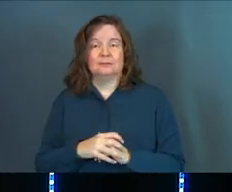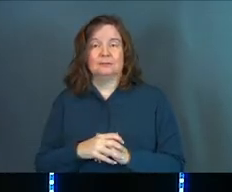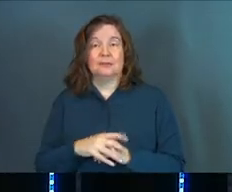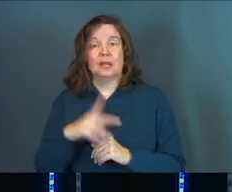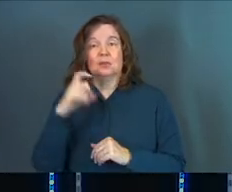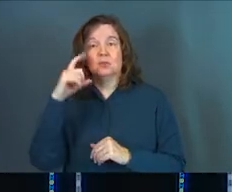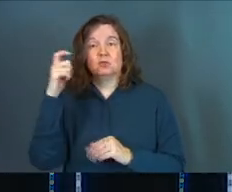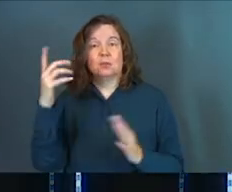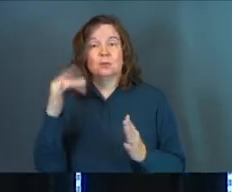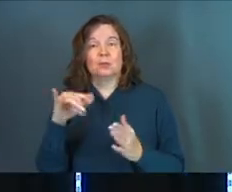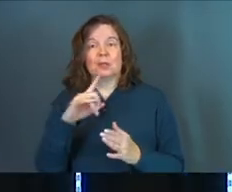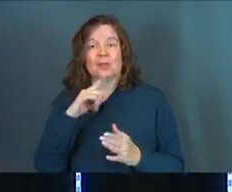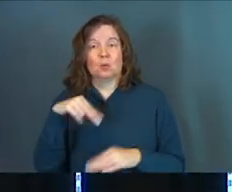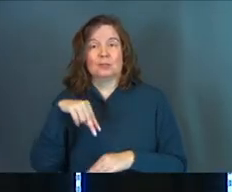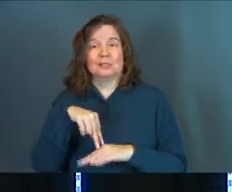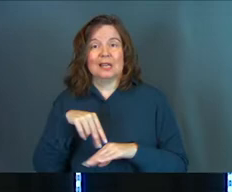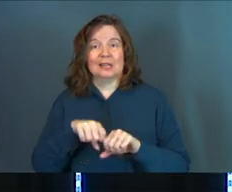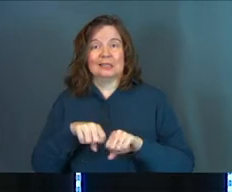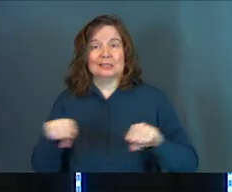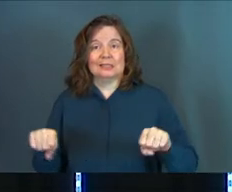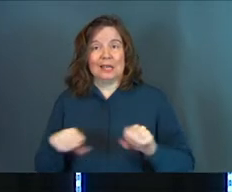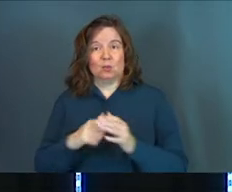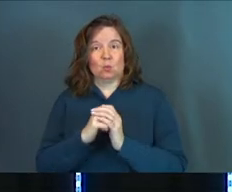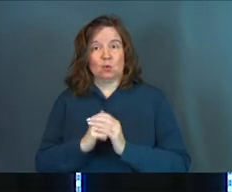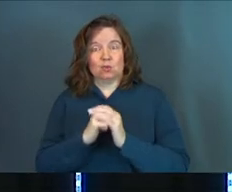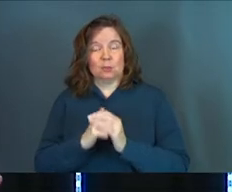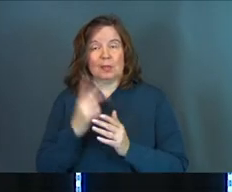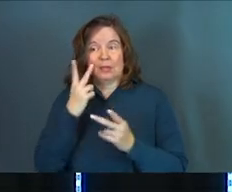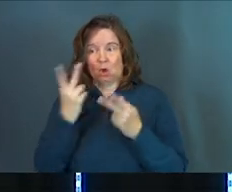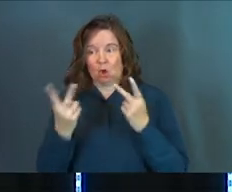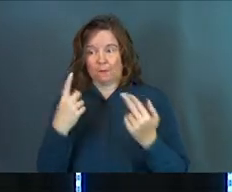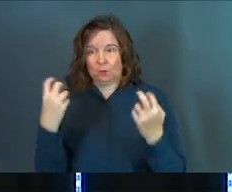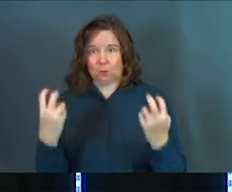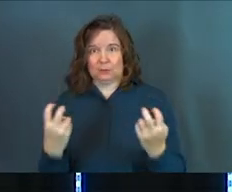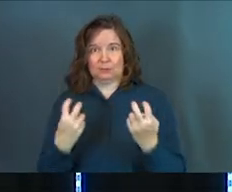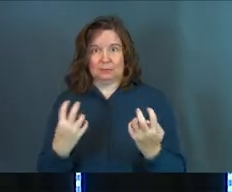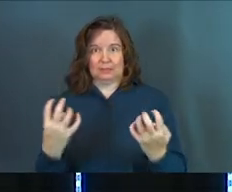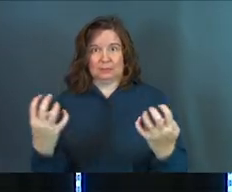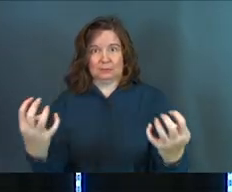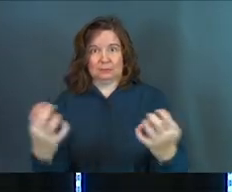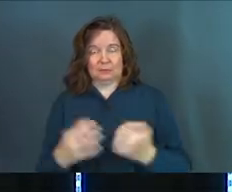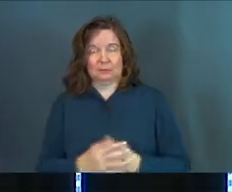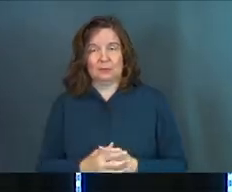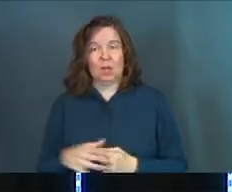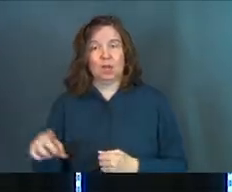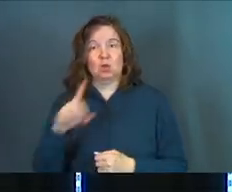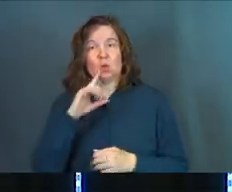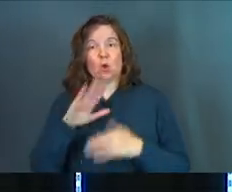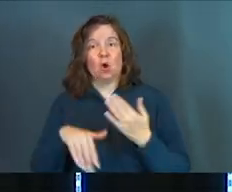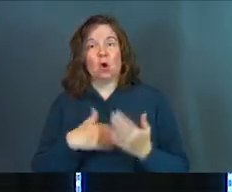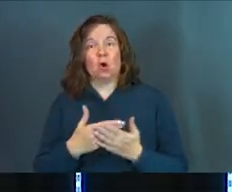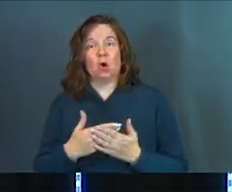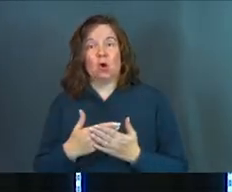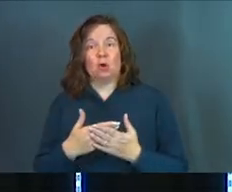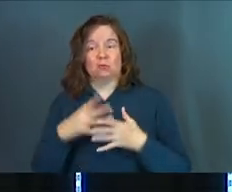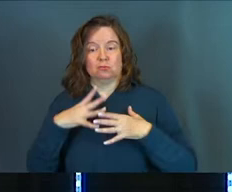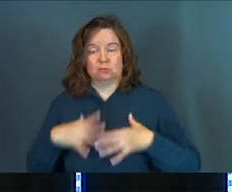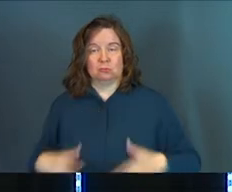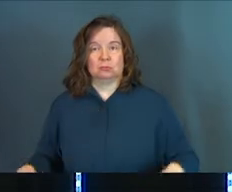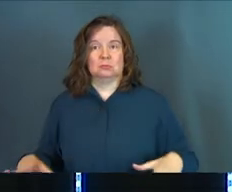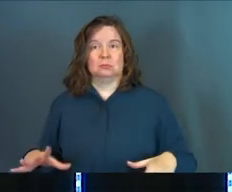And the dream was that they were standing on the stage as a worship leader, and they saw all of you sitting here, and you were all